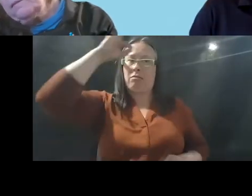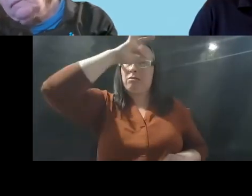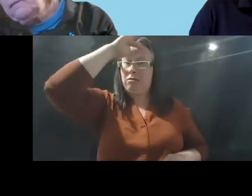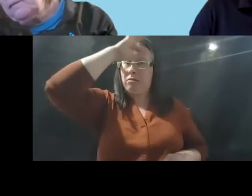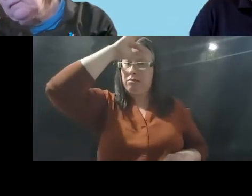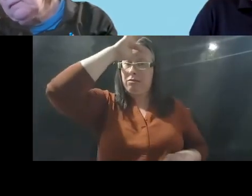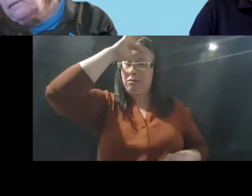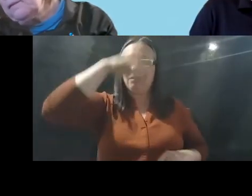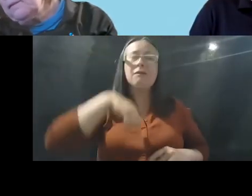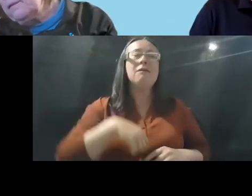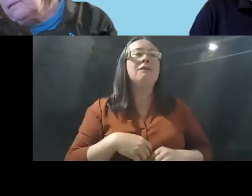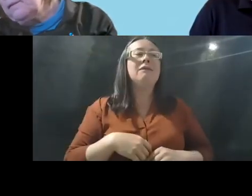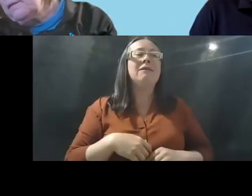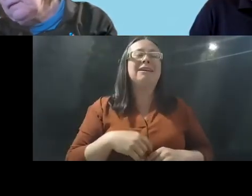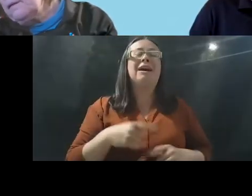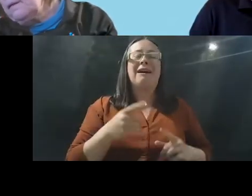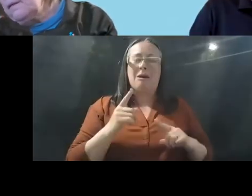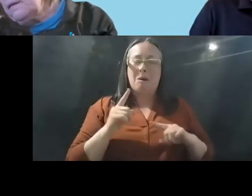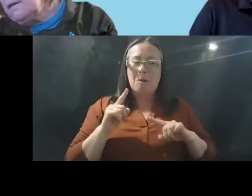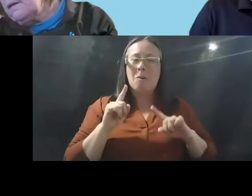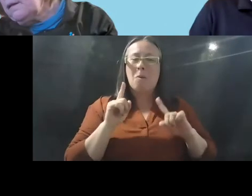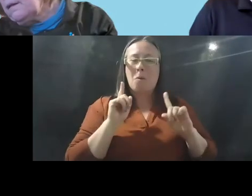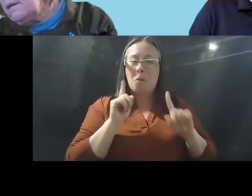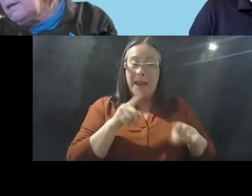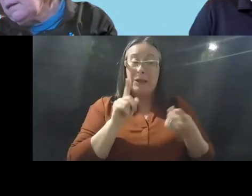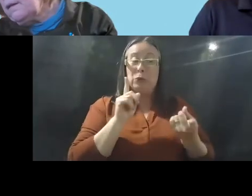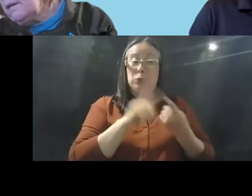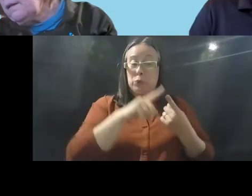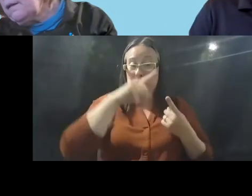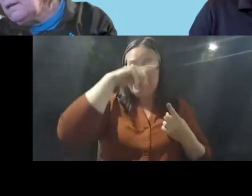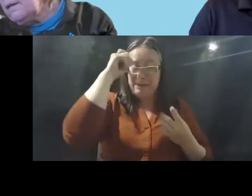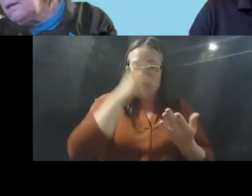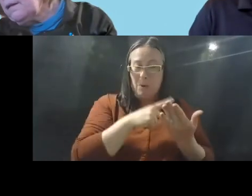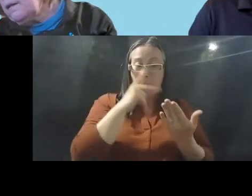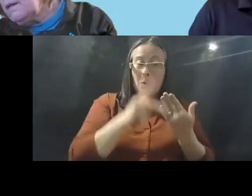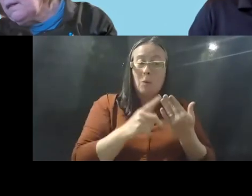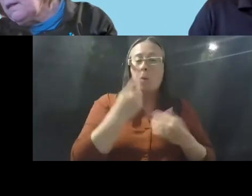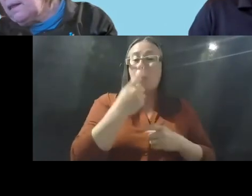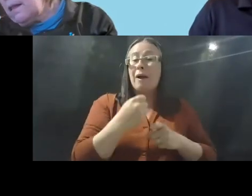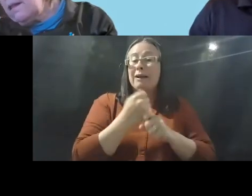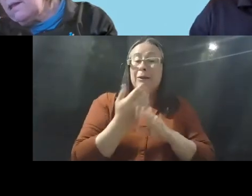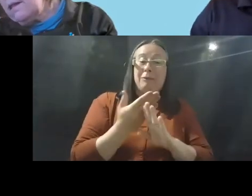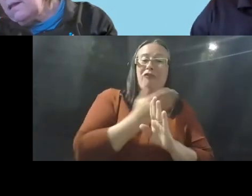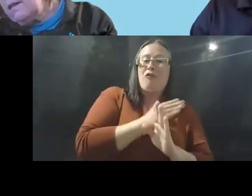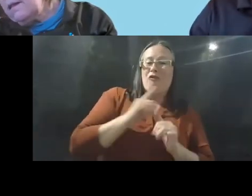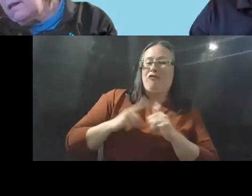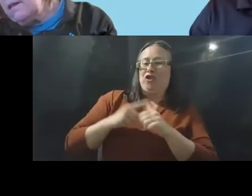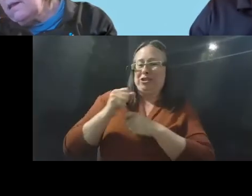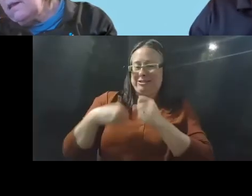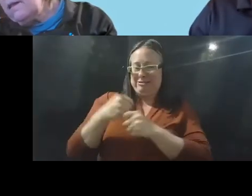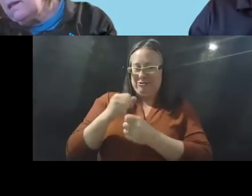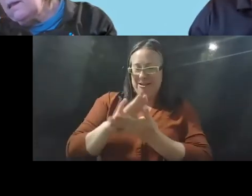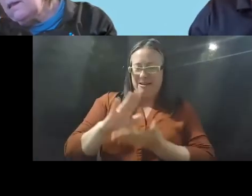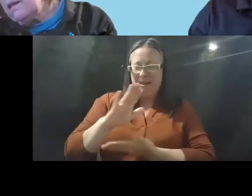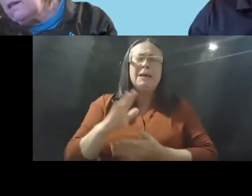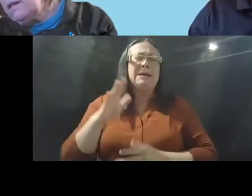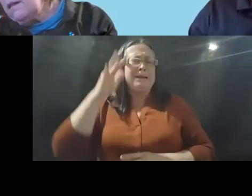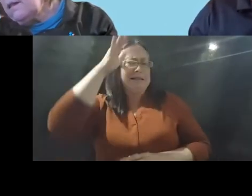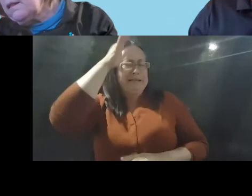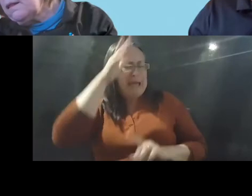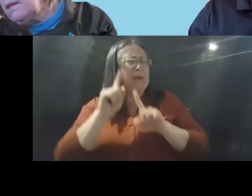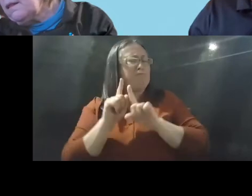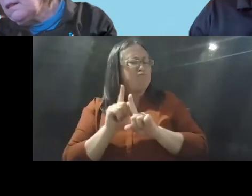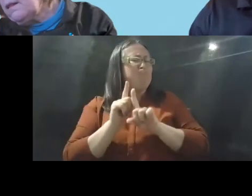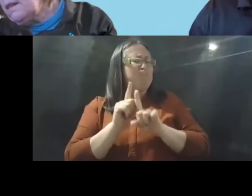a summer program before my freshman year of college. So my dad's walking me to the bus